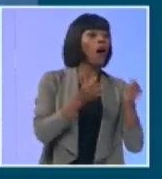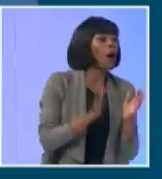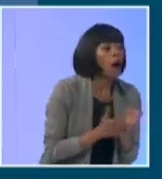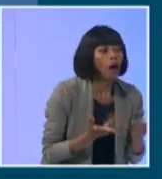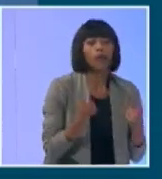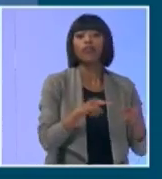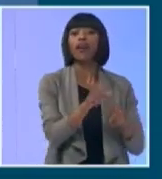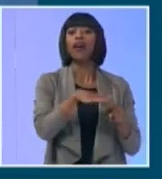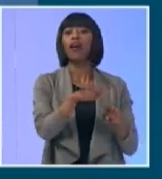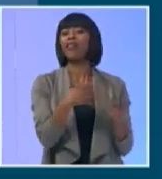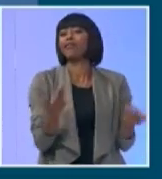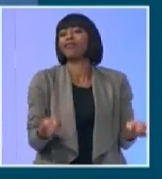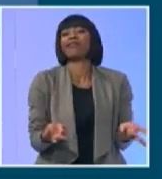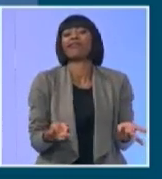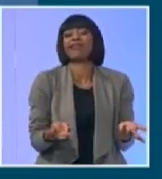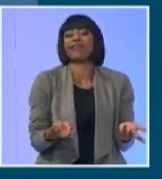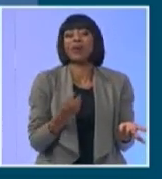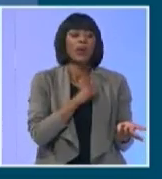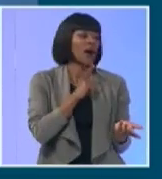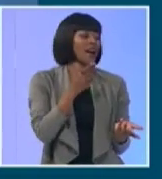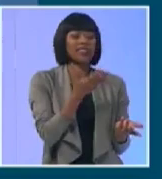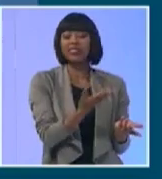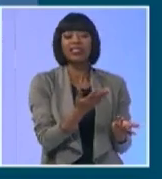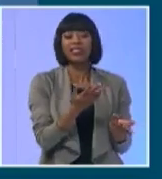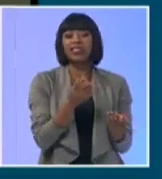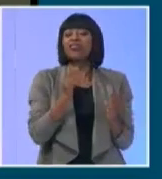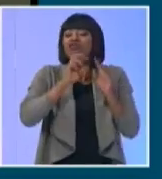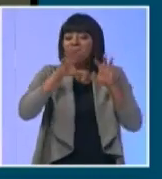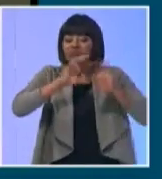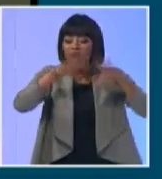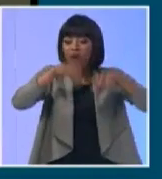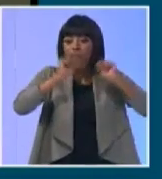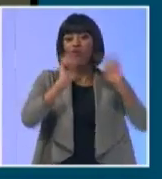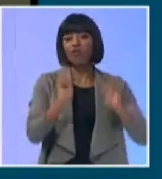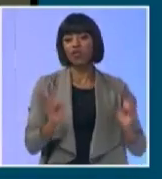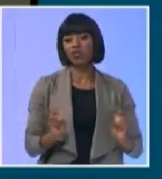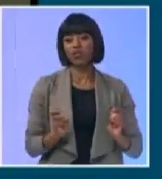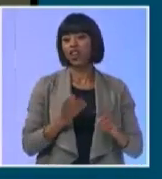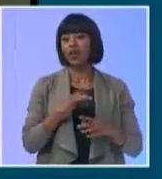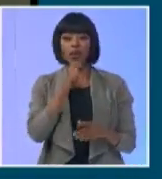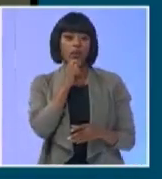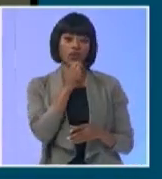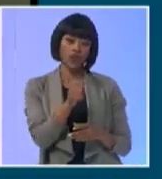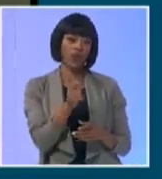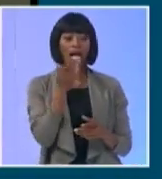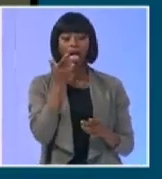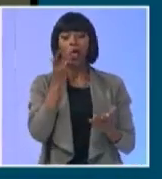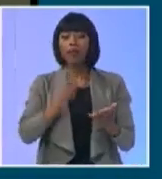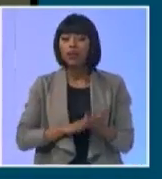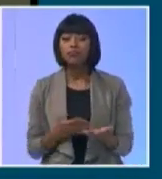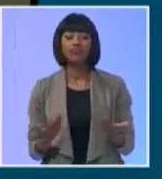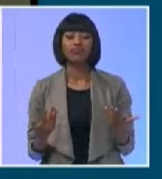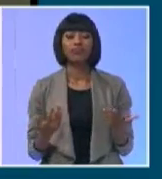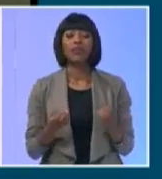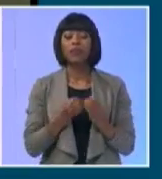us need to deploy additional vehicles so that we can cope with the amount of additional false alarms or battery low signals that we're seeing. And also so